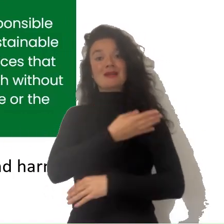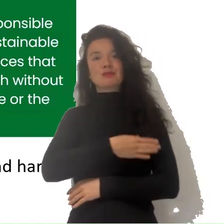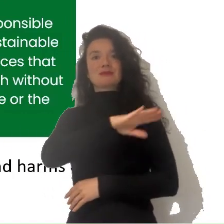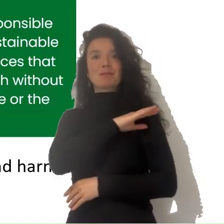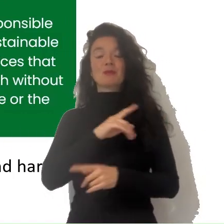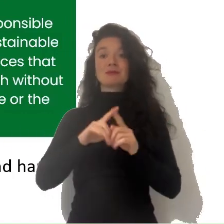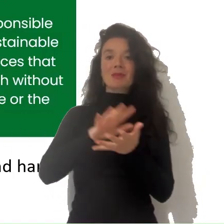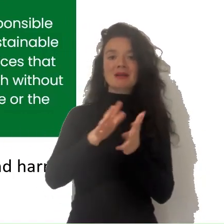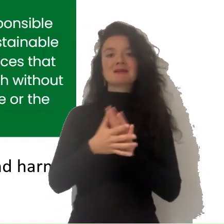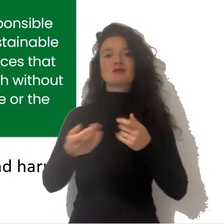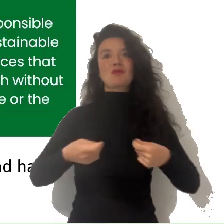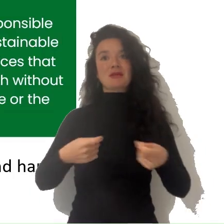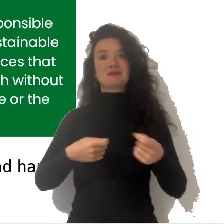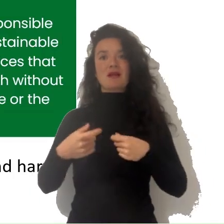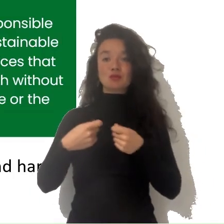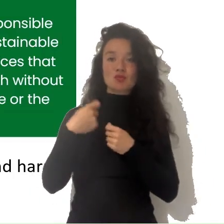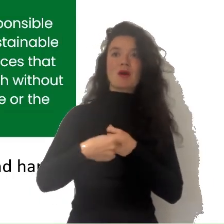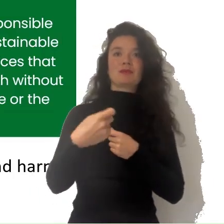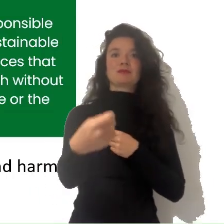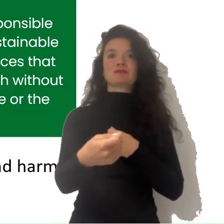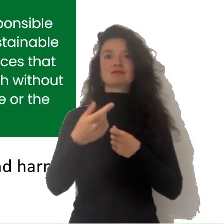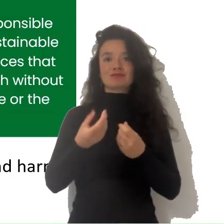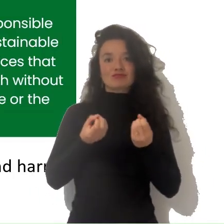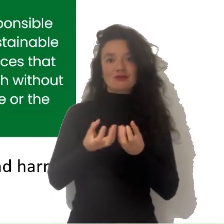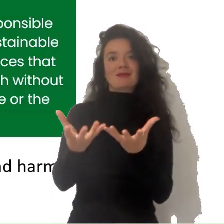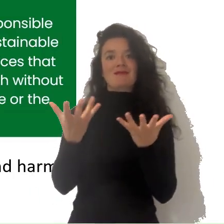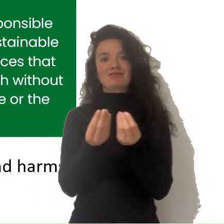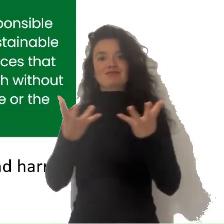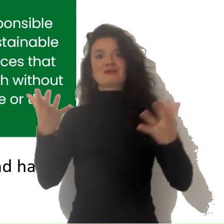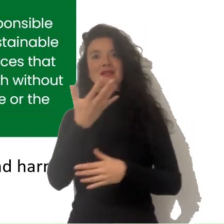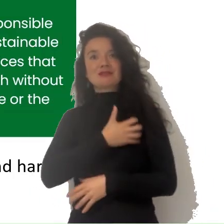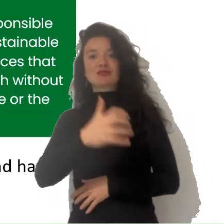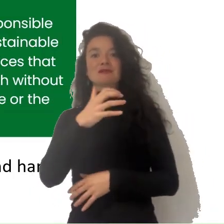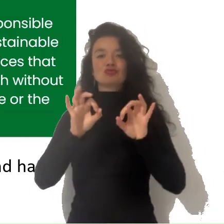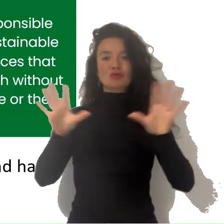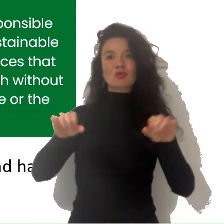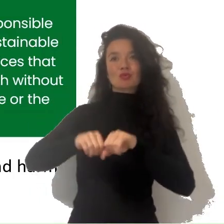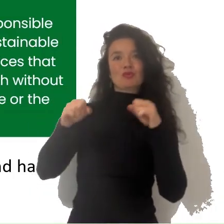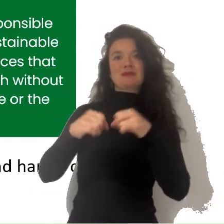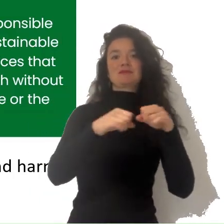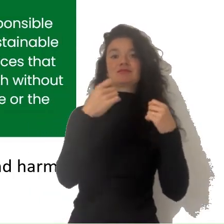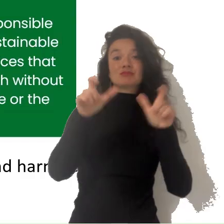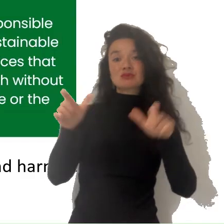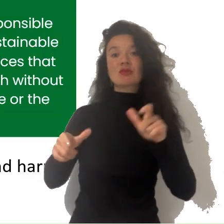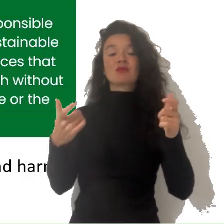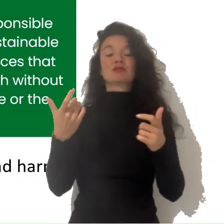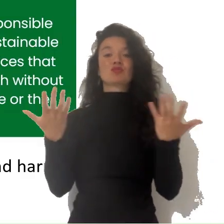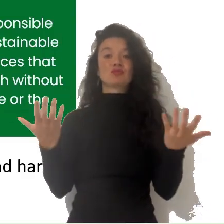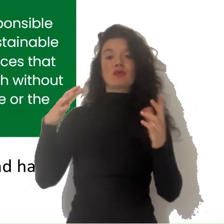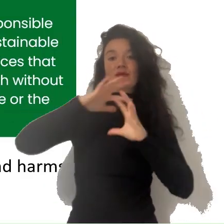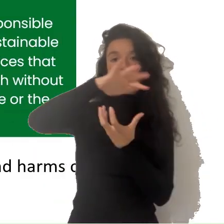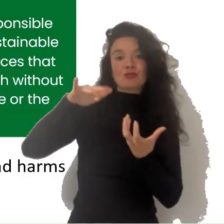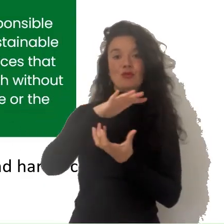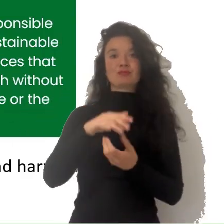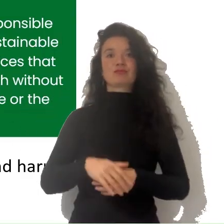growth and sustainable business practices that generate wealth without harming people or the environment. We have